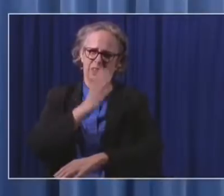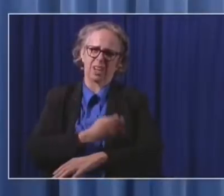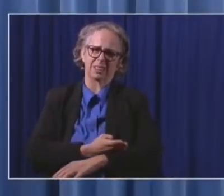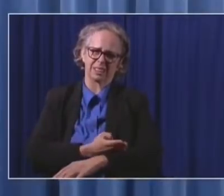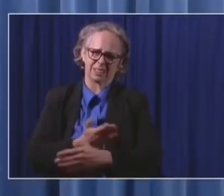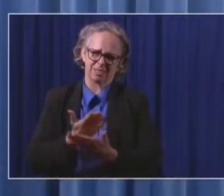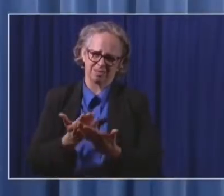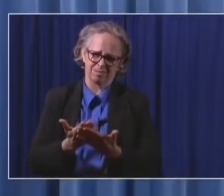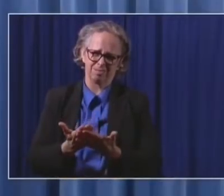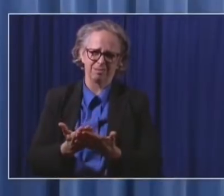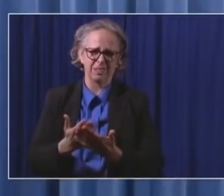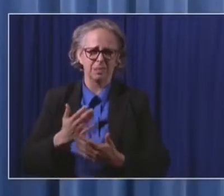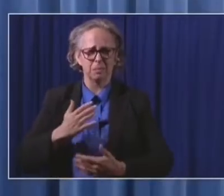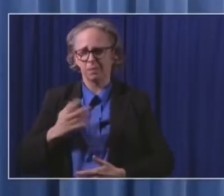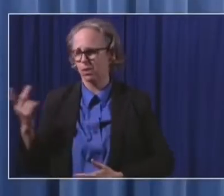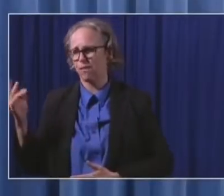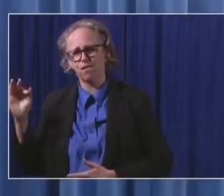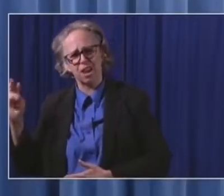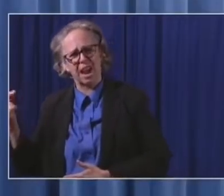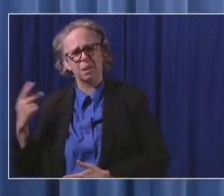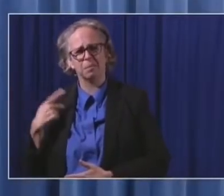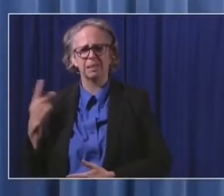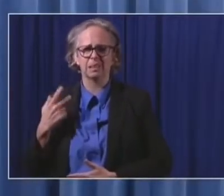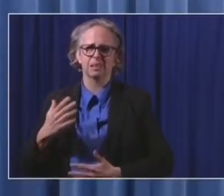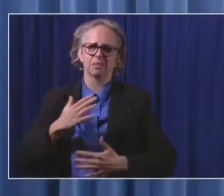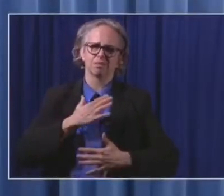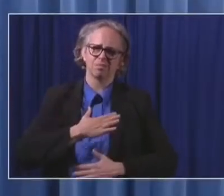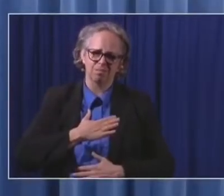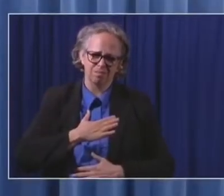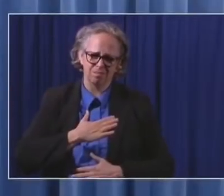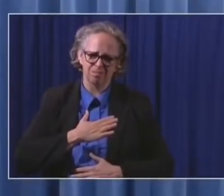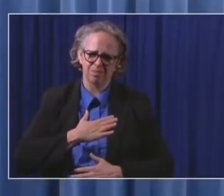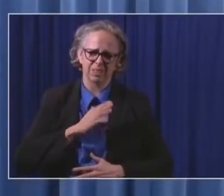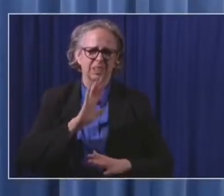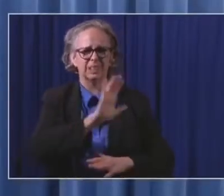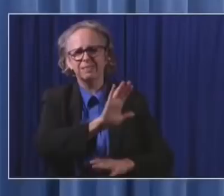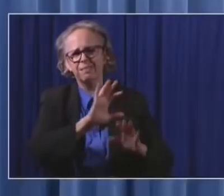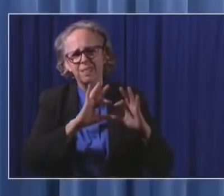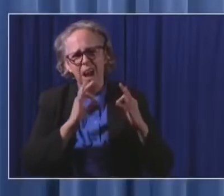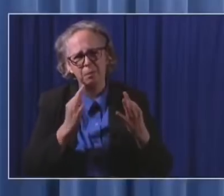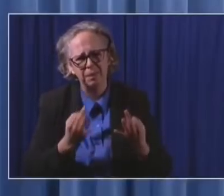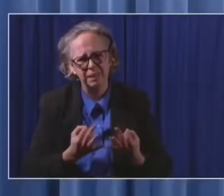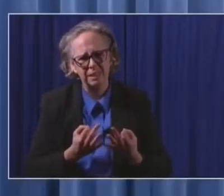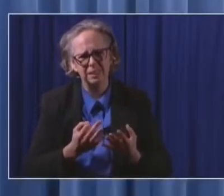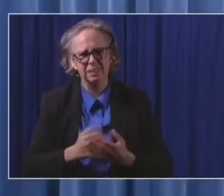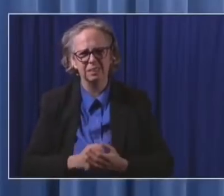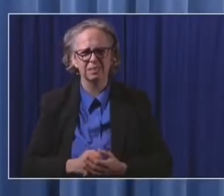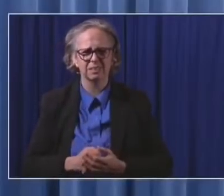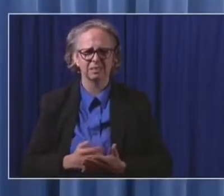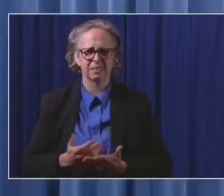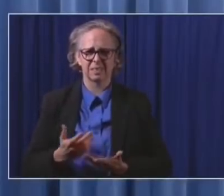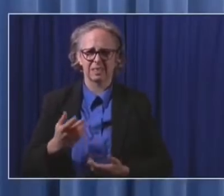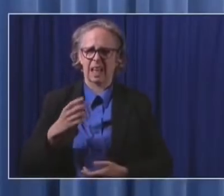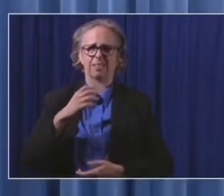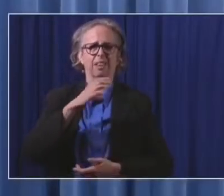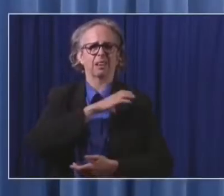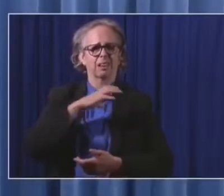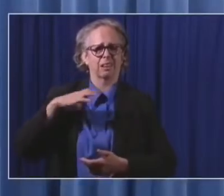Jamie, their 2 sons. Fran and I extend our condolences to his family,